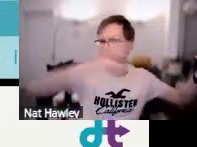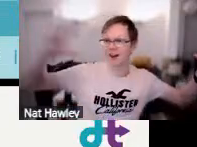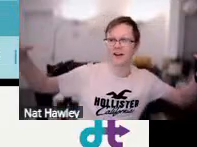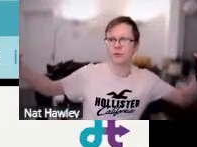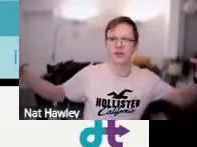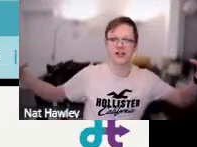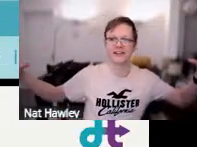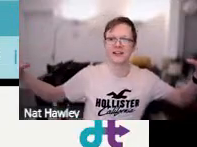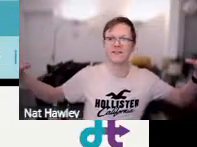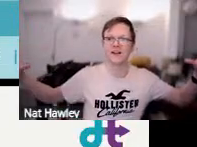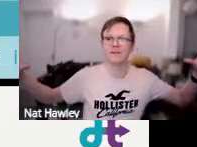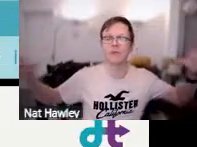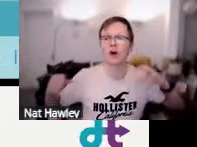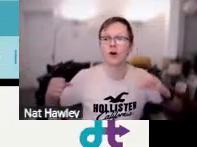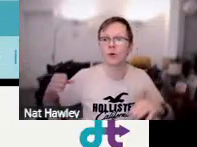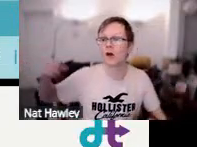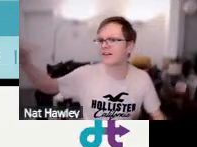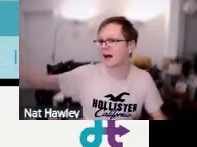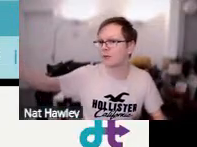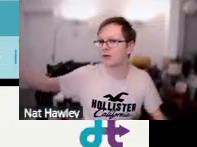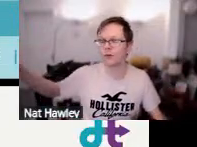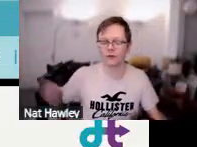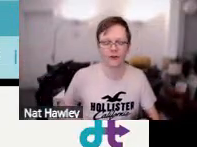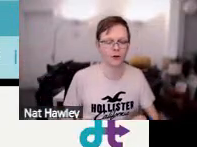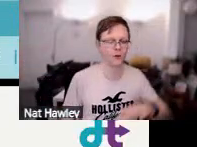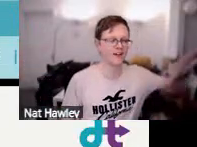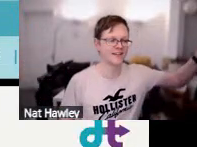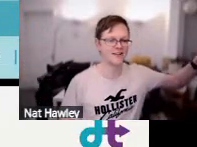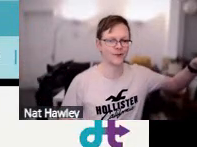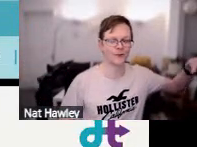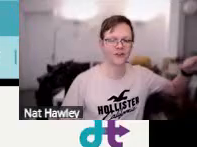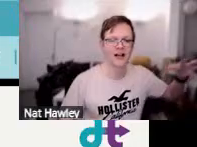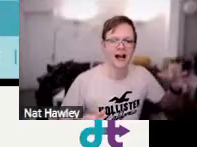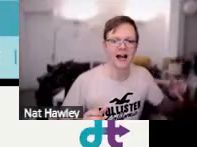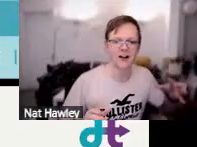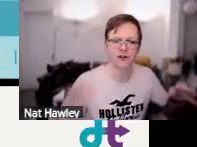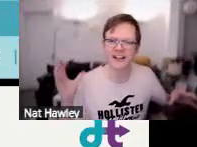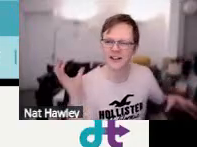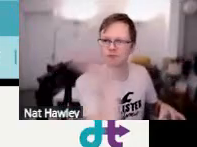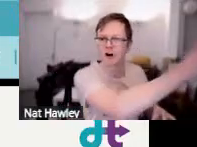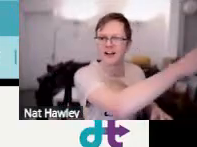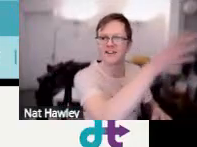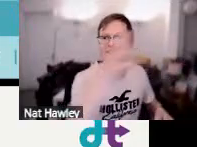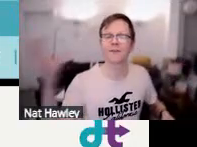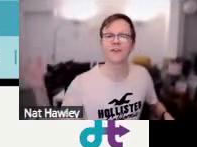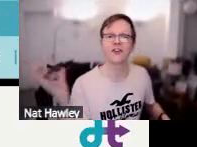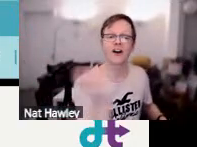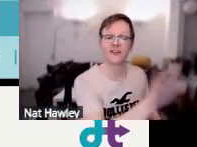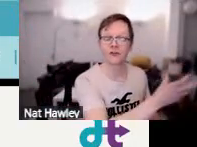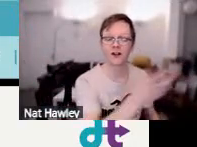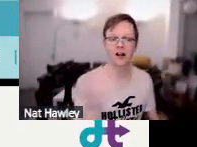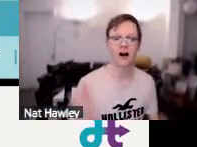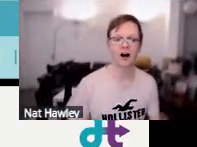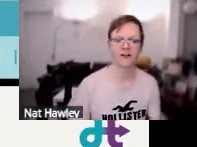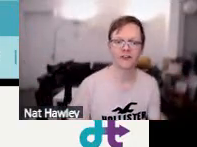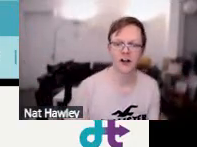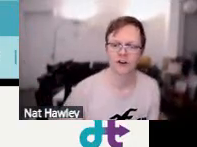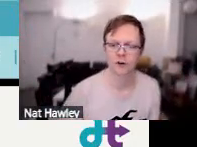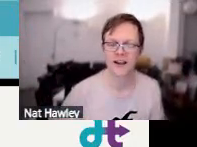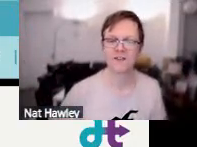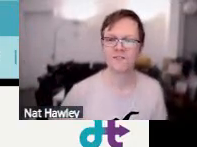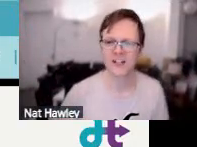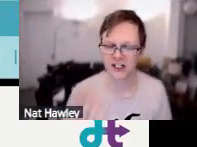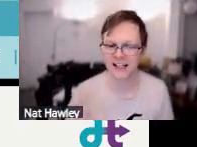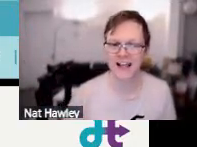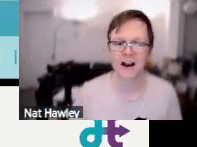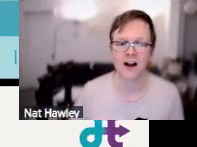here likes watching TV? Who likes outdoors? Who likes indoors? And I try to get them running to different sizes of the class so